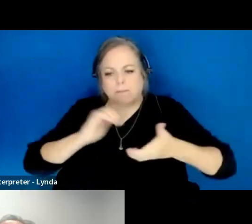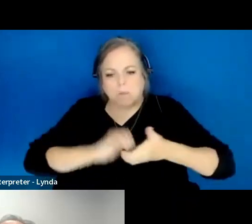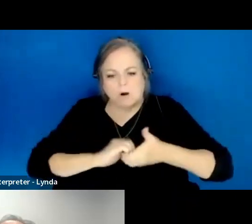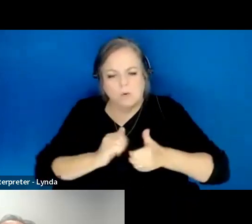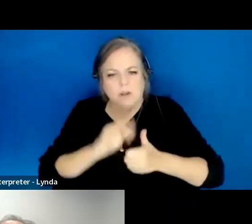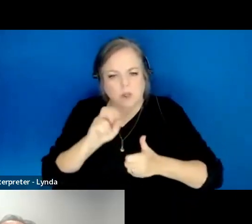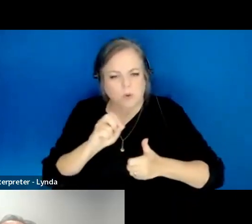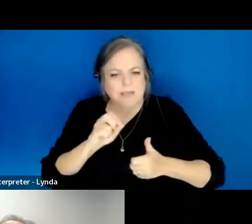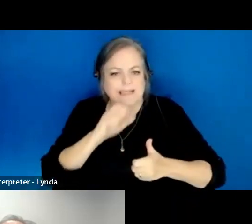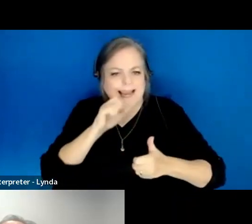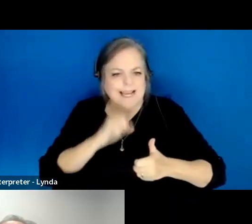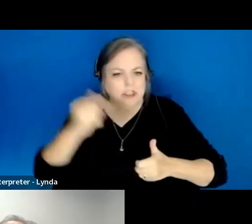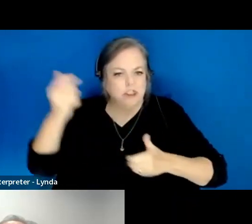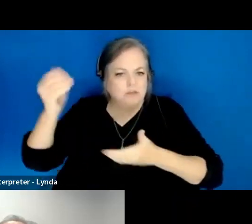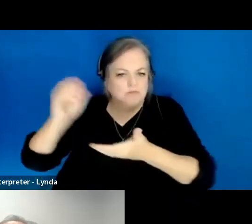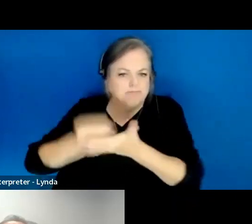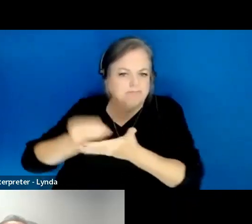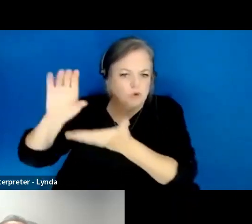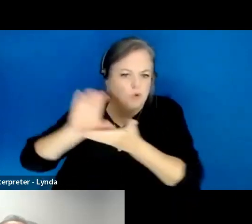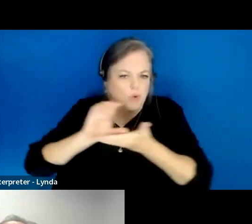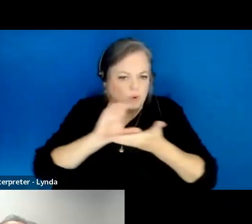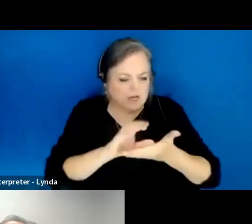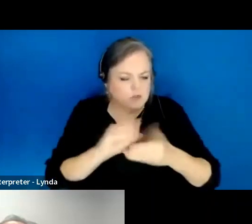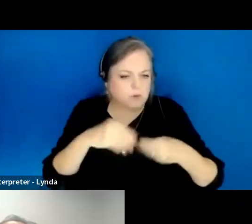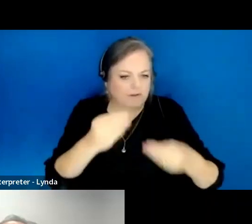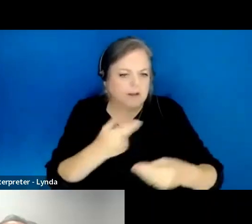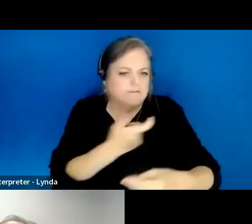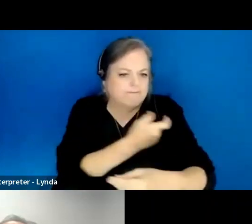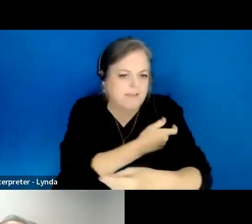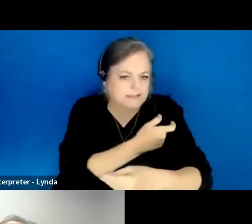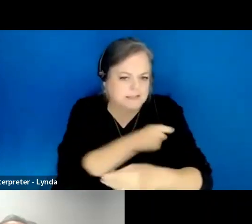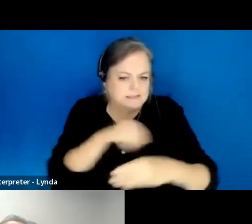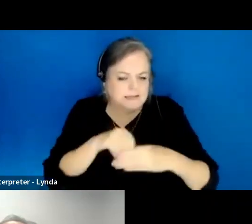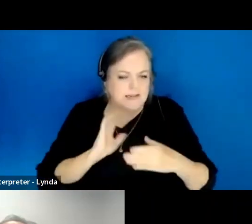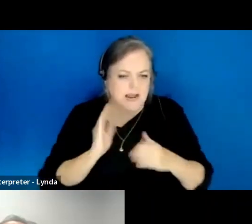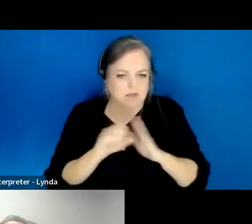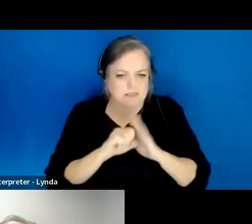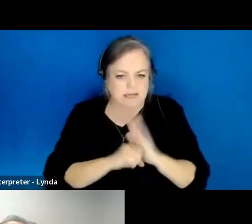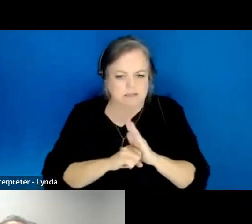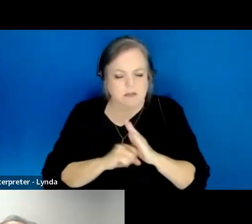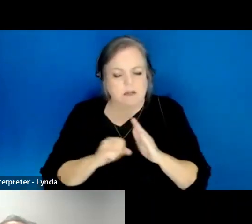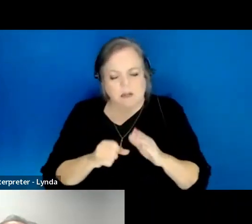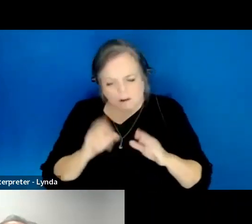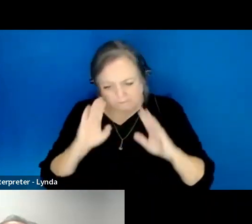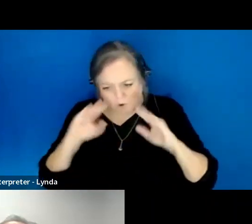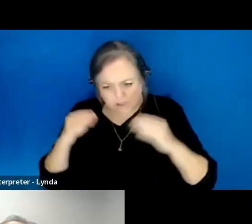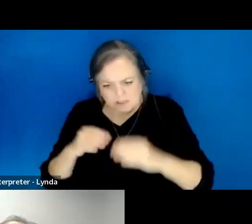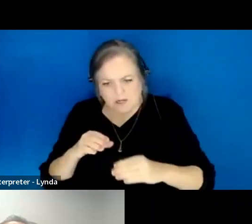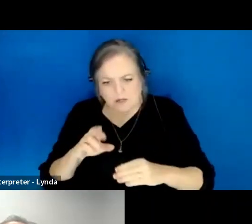vaccines and coordinating this in our state, focusing on our rural counties,